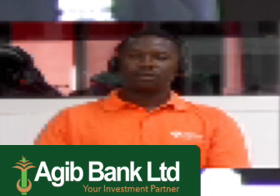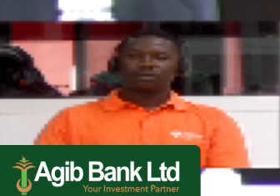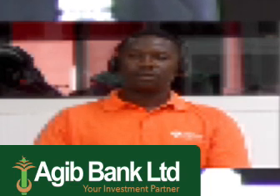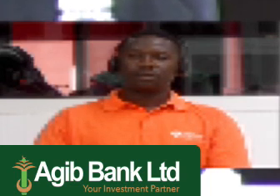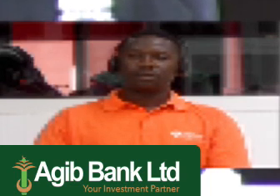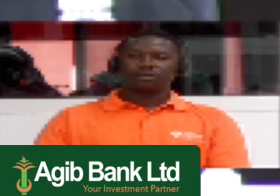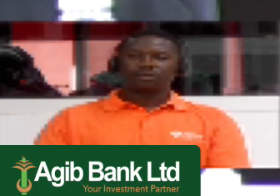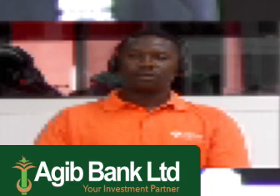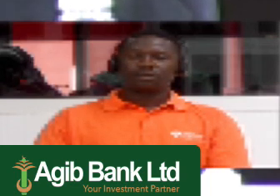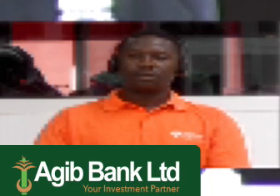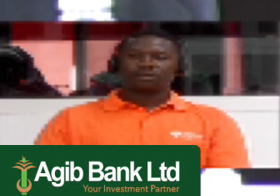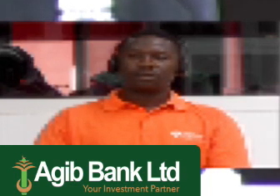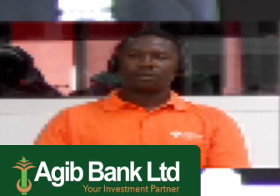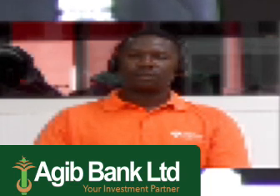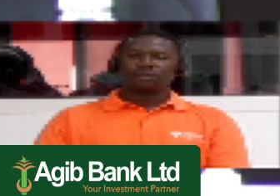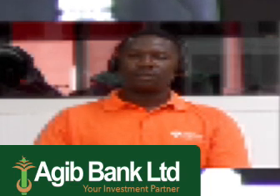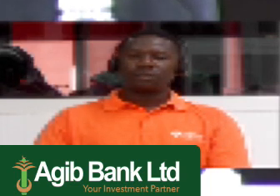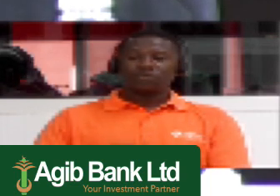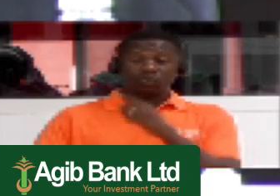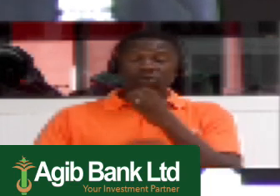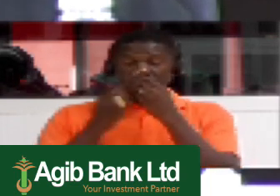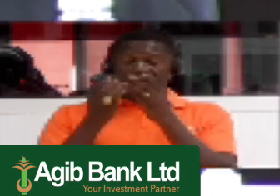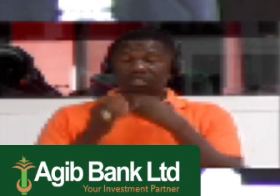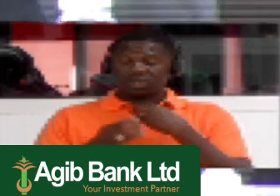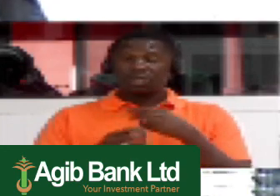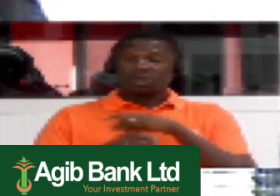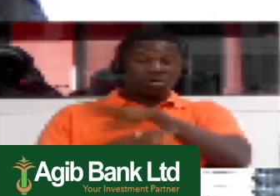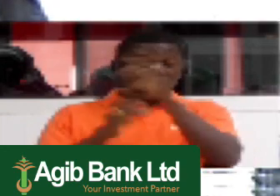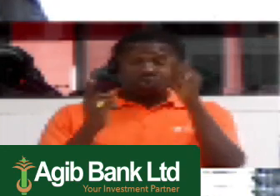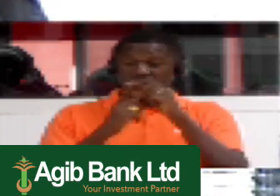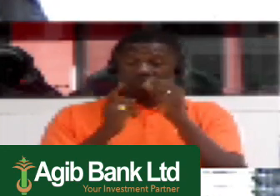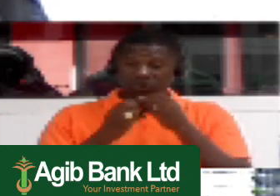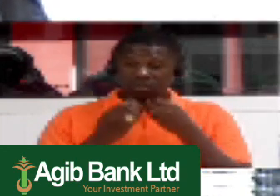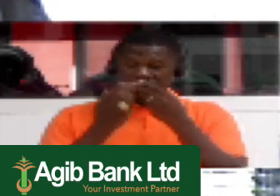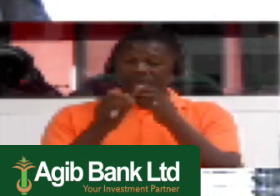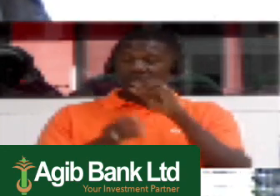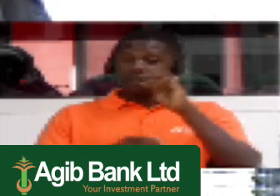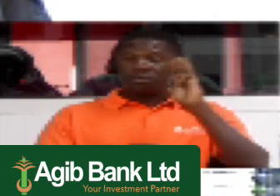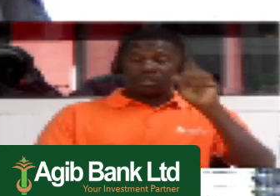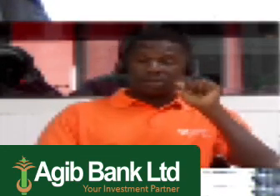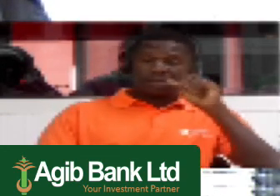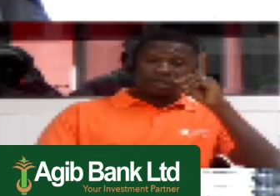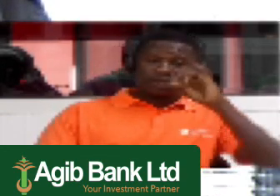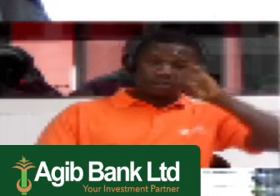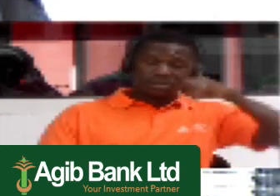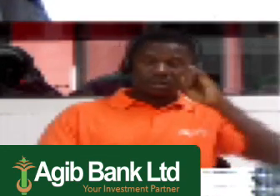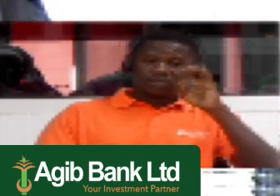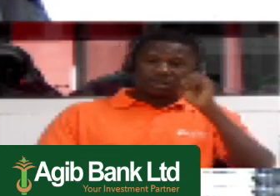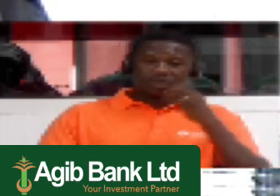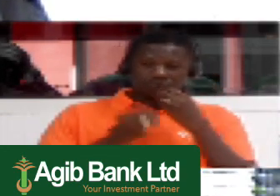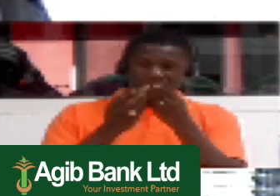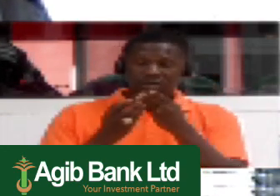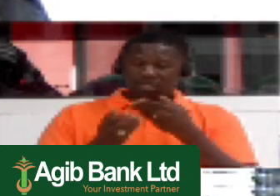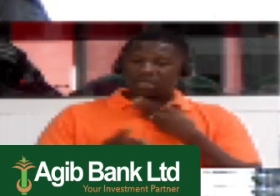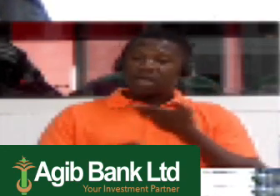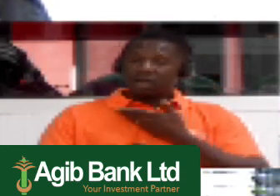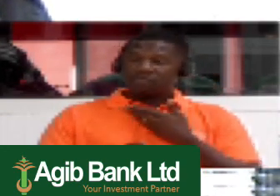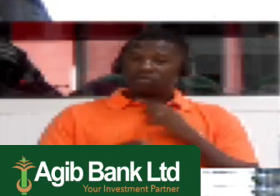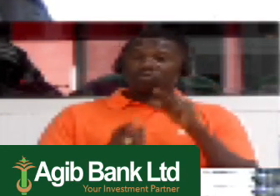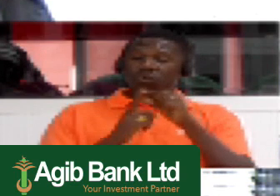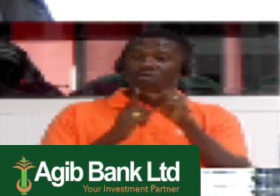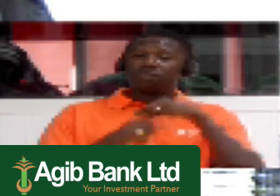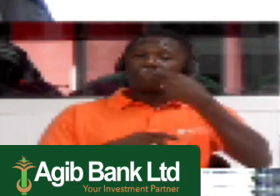Badjie got, which he gave instructions to you, were from the president, the ex-president Yahya Jammeh. Ako woto wolem nyentila kumokoto yinyine